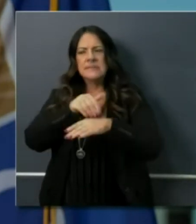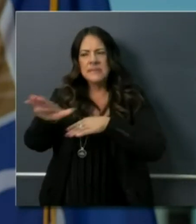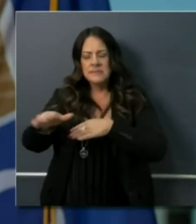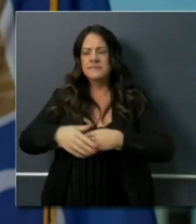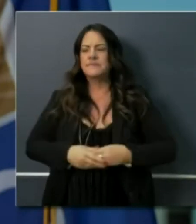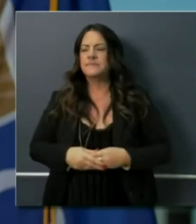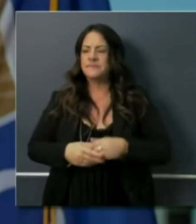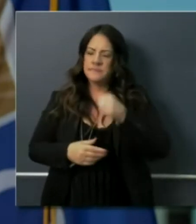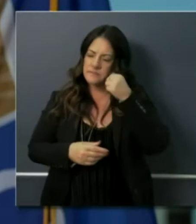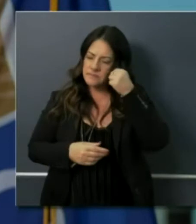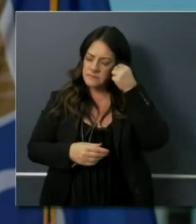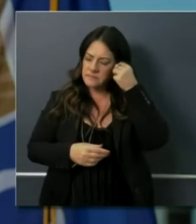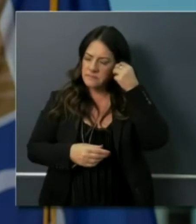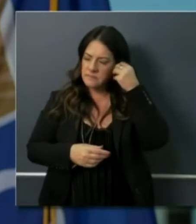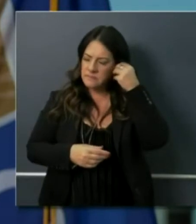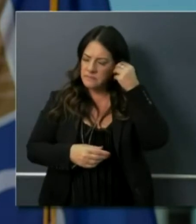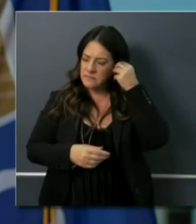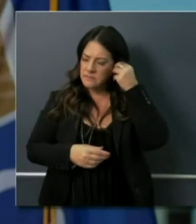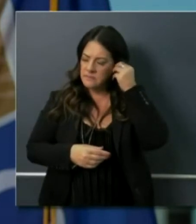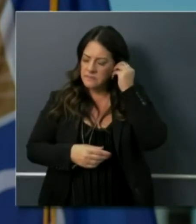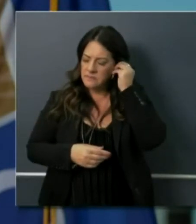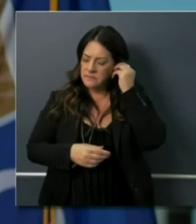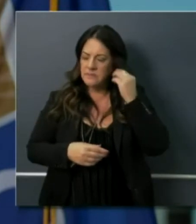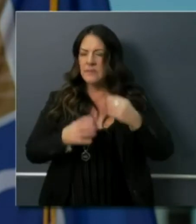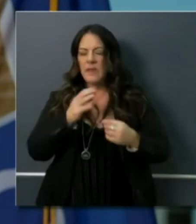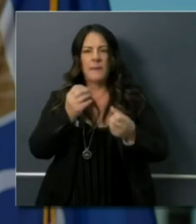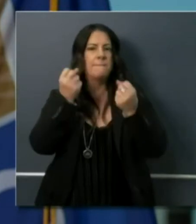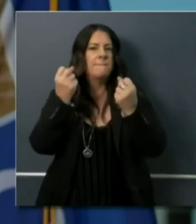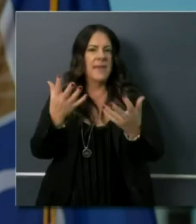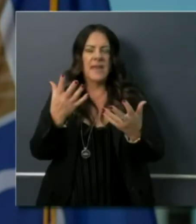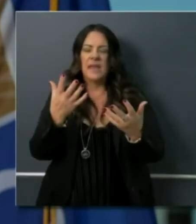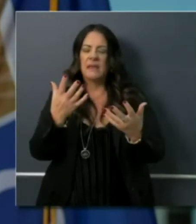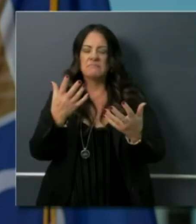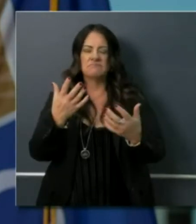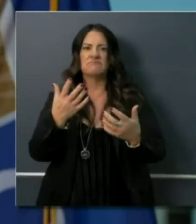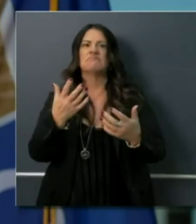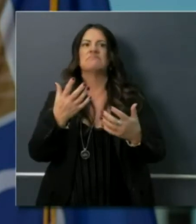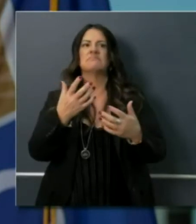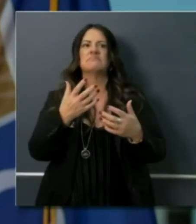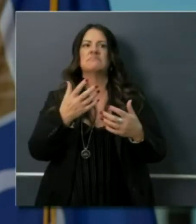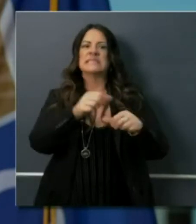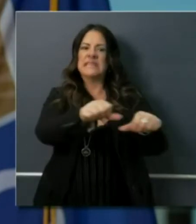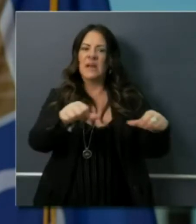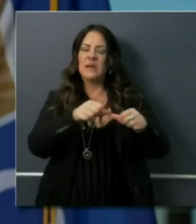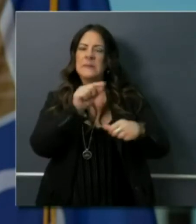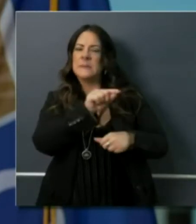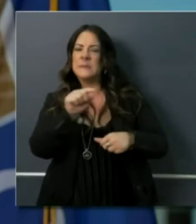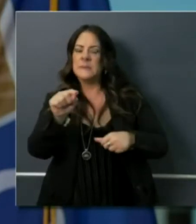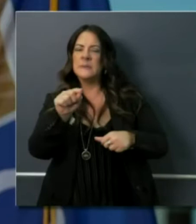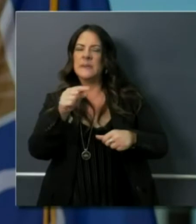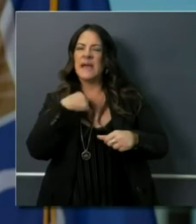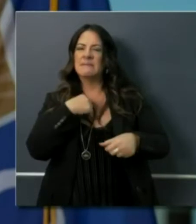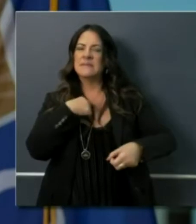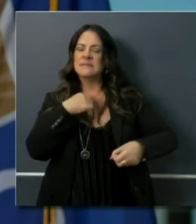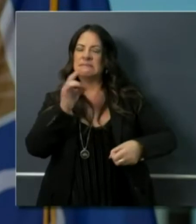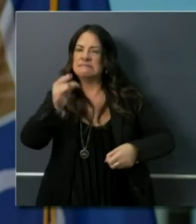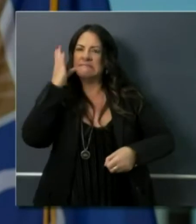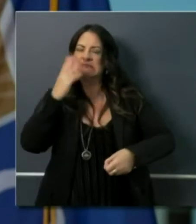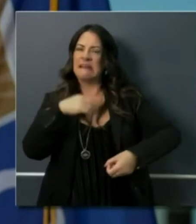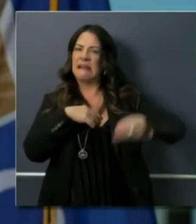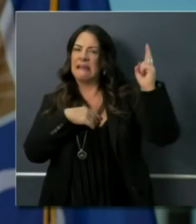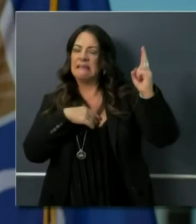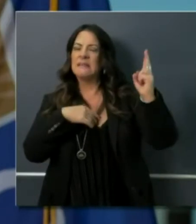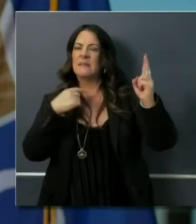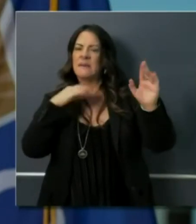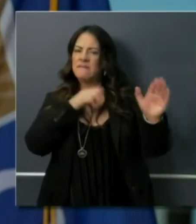these hotspots of concentration are points of concern, but also, again, points of emphasis in terms of how we're responding and how we're